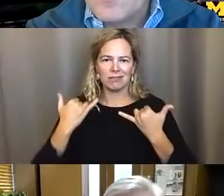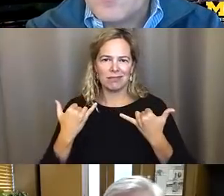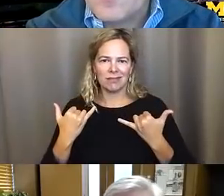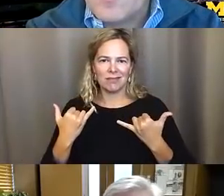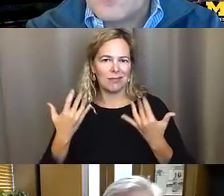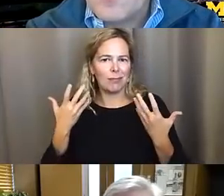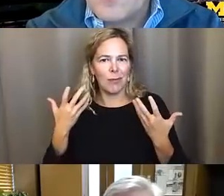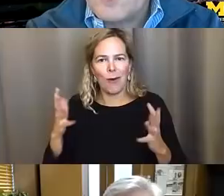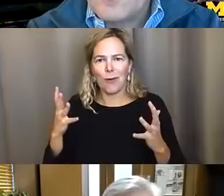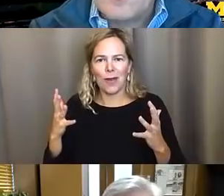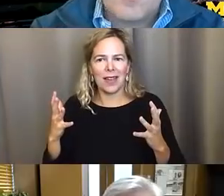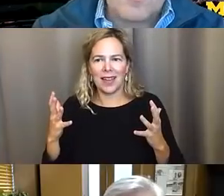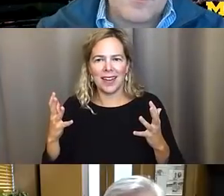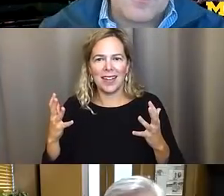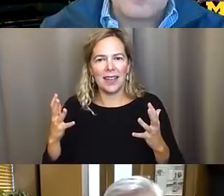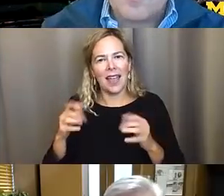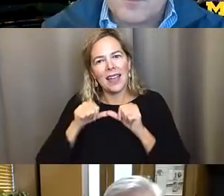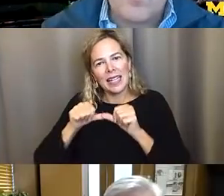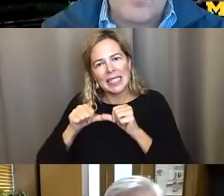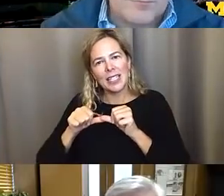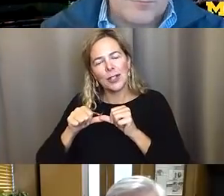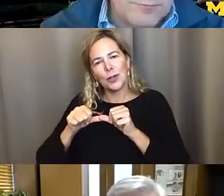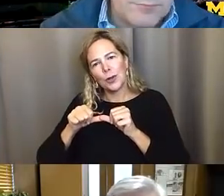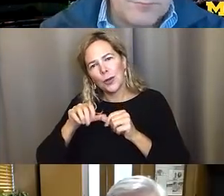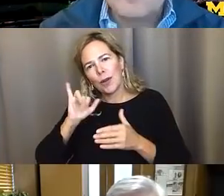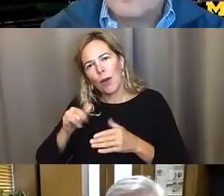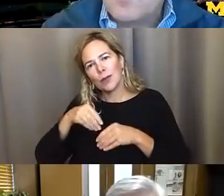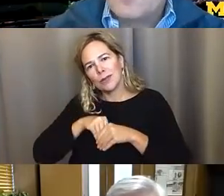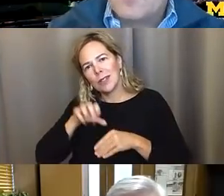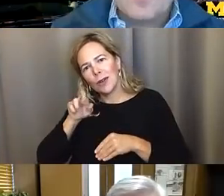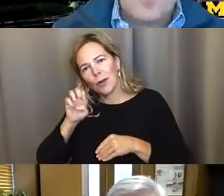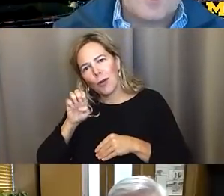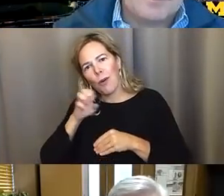already and continue our core values and our missions, as I talked